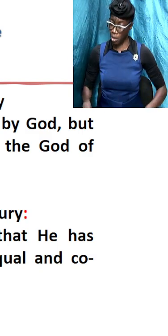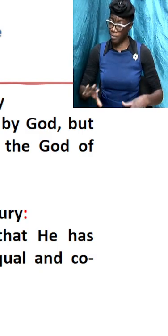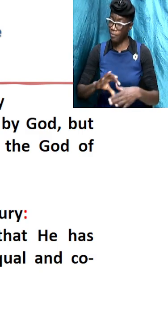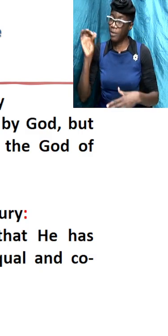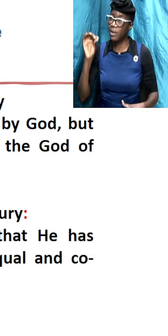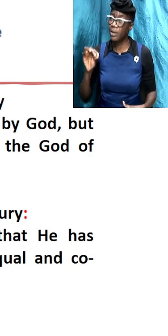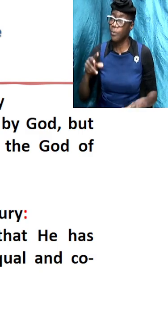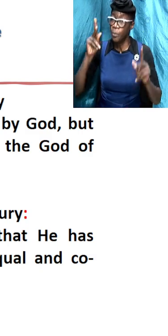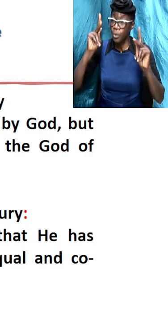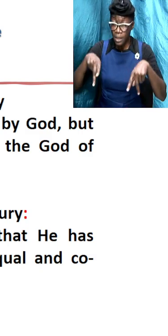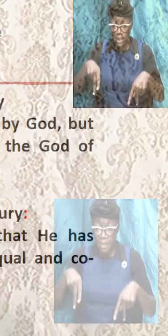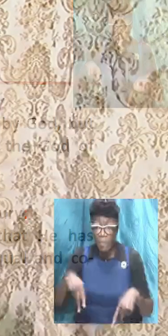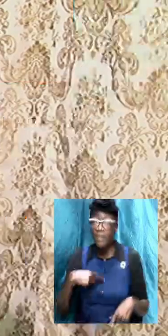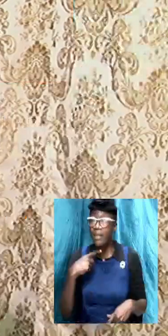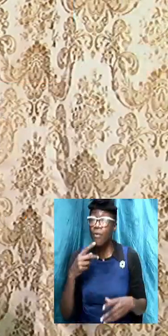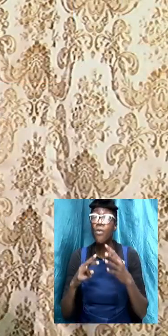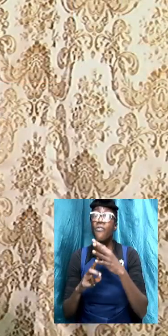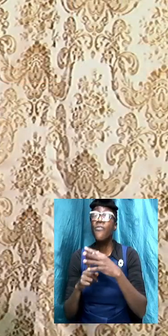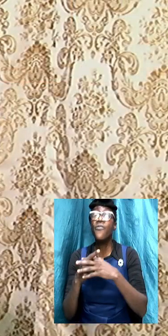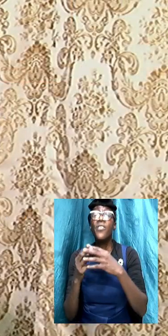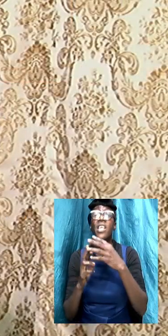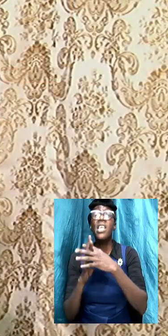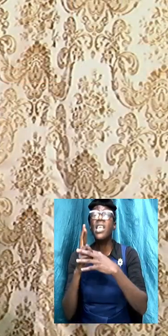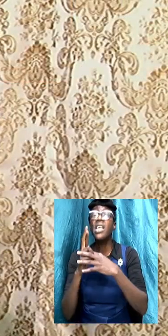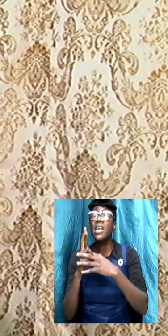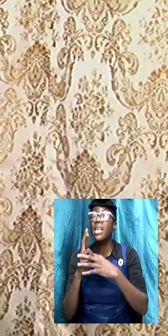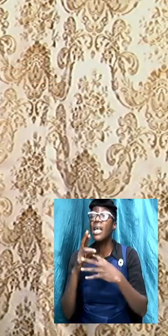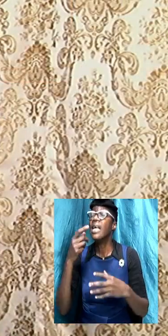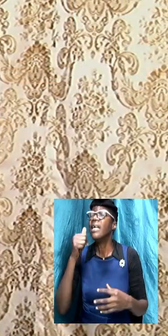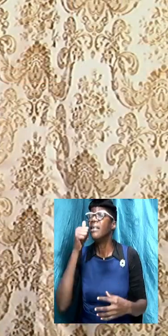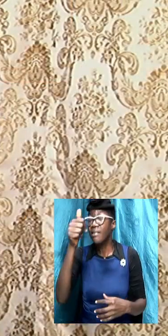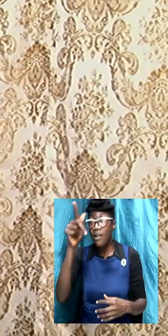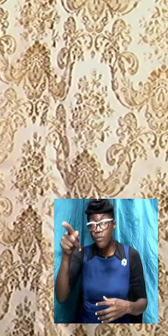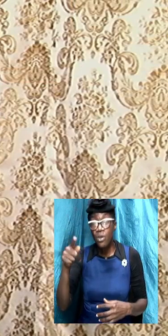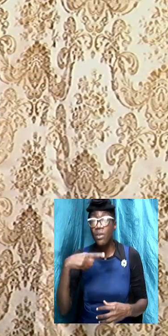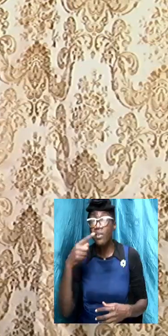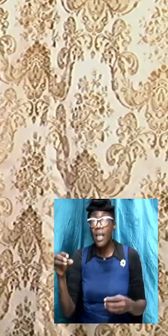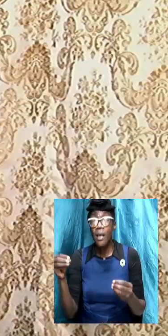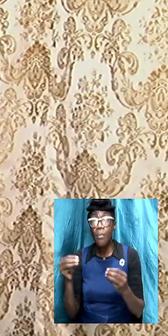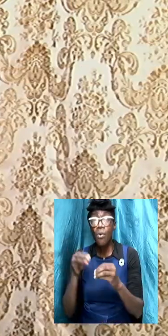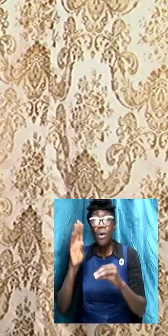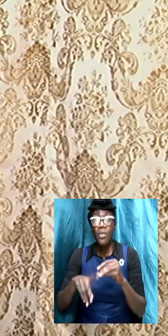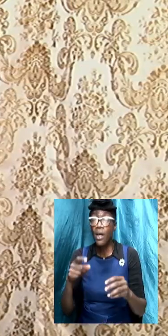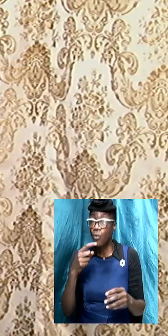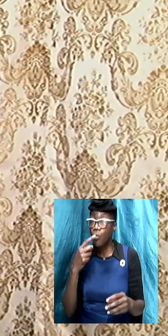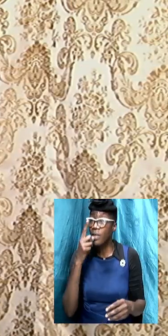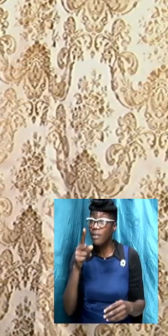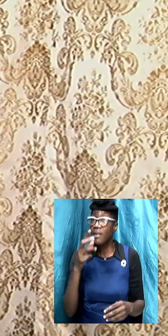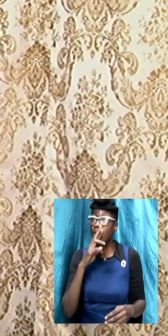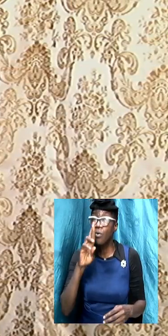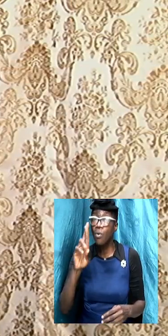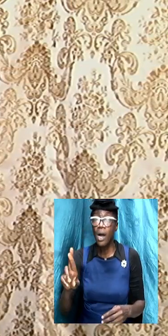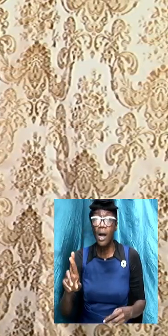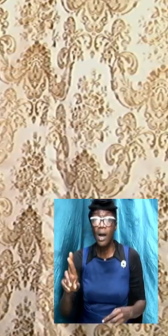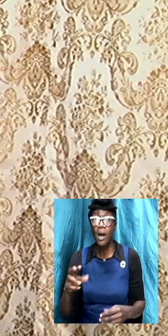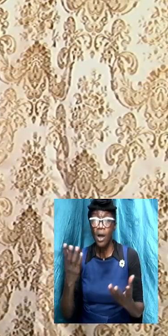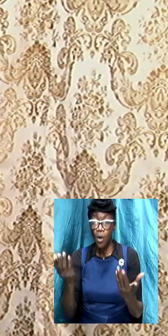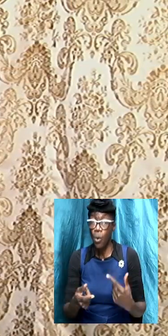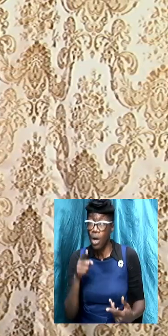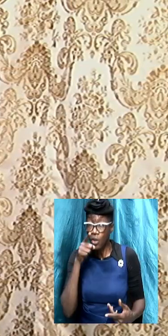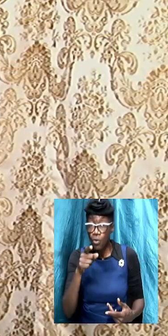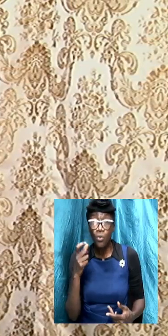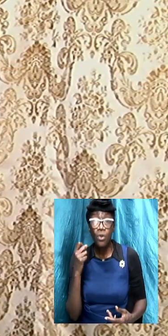himself to you to tell you that, look here, you are more than who you say you are. I want us to understand